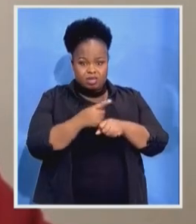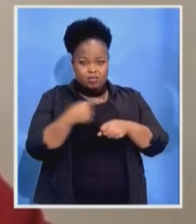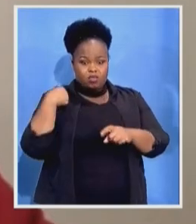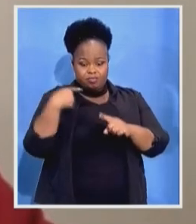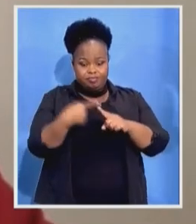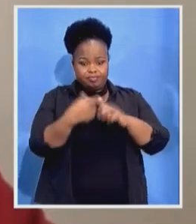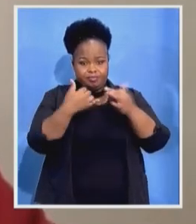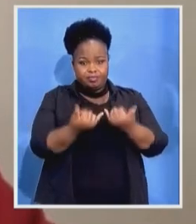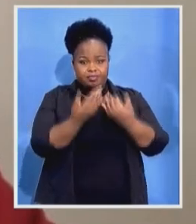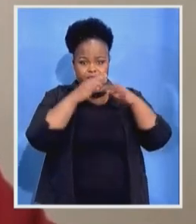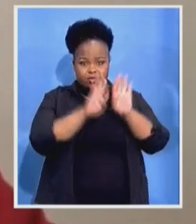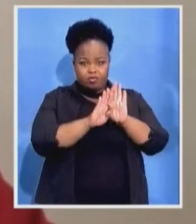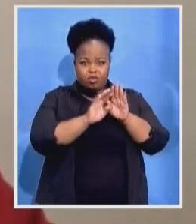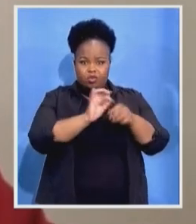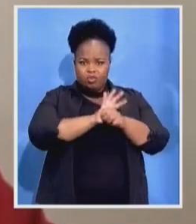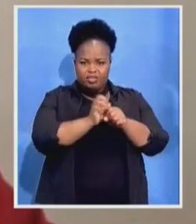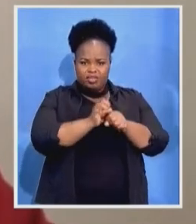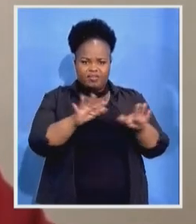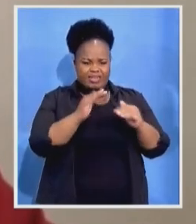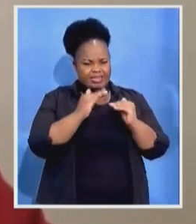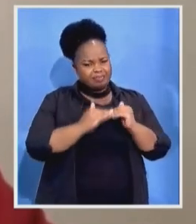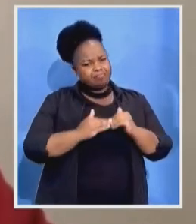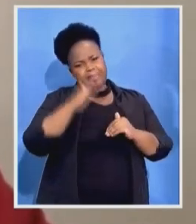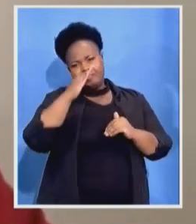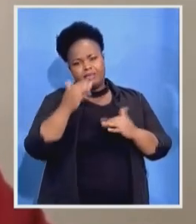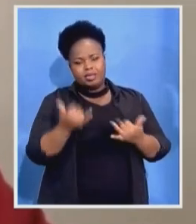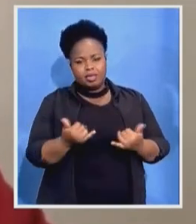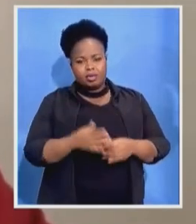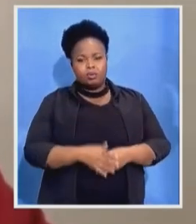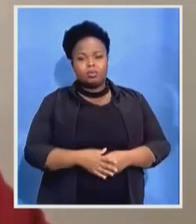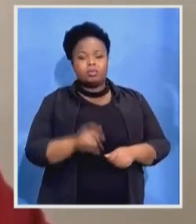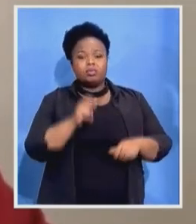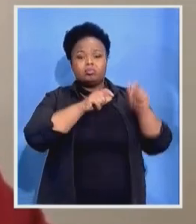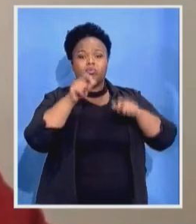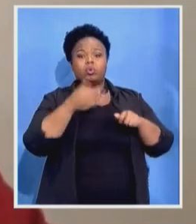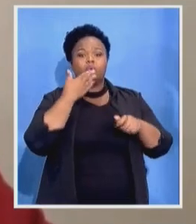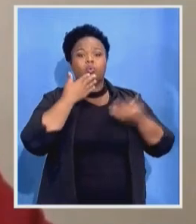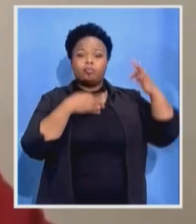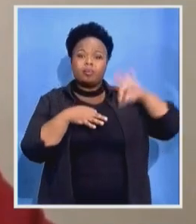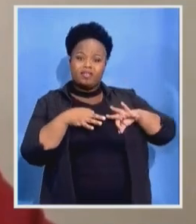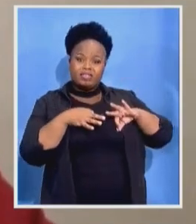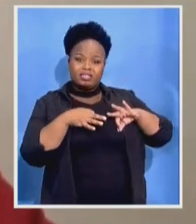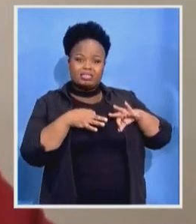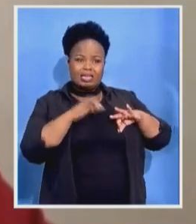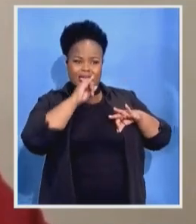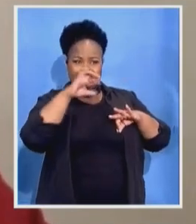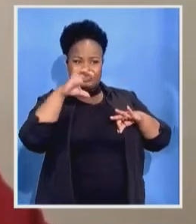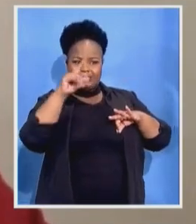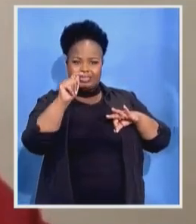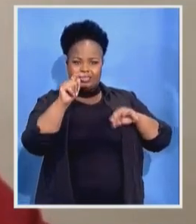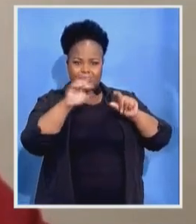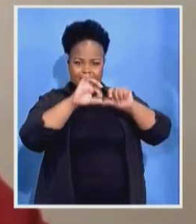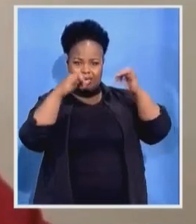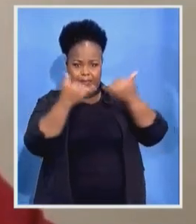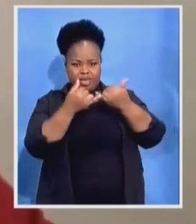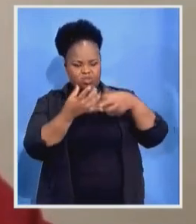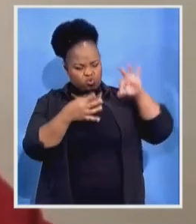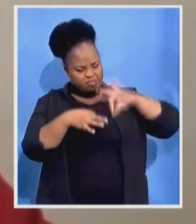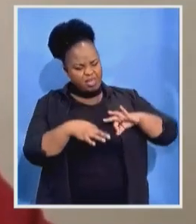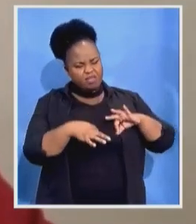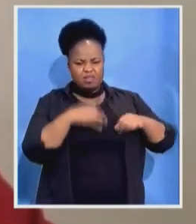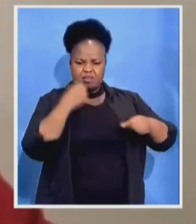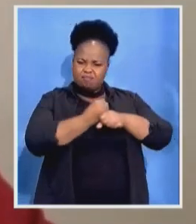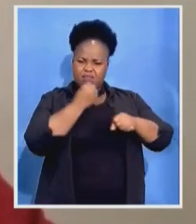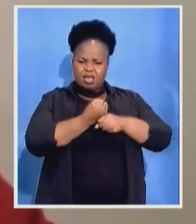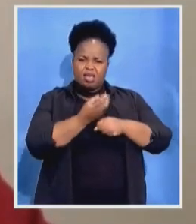the main beneficiaries have been the big ICT companies who have made a killing. As the